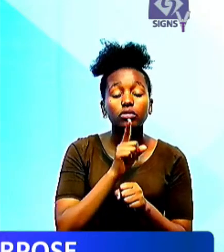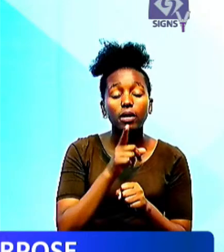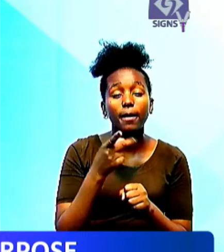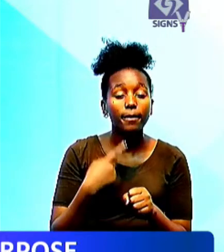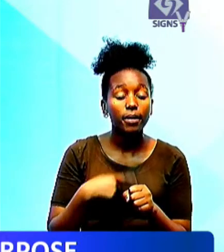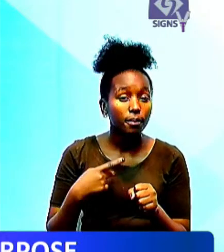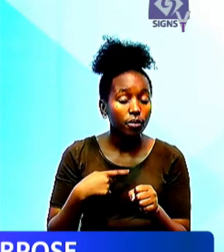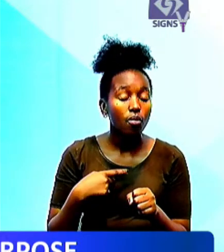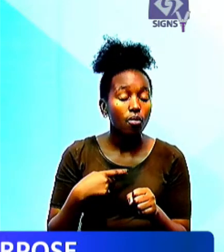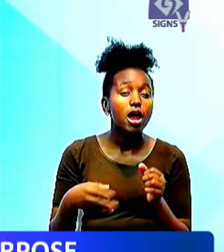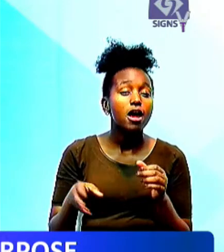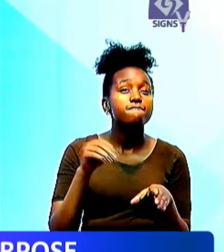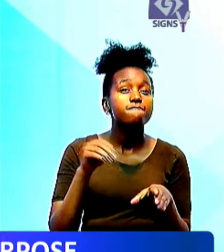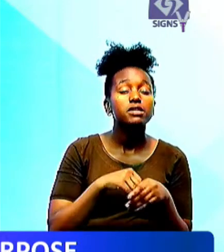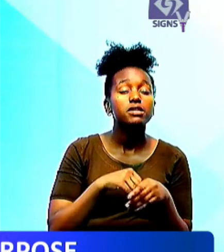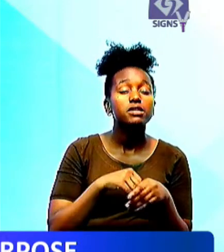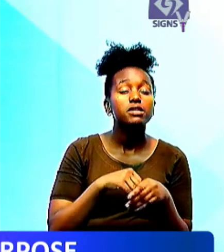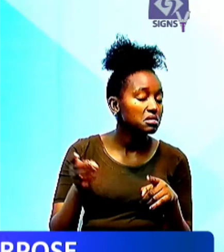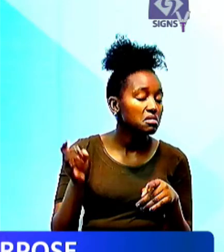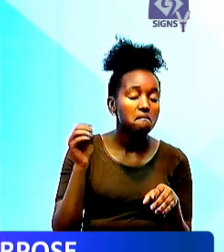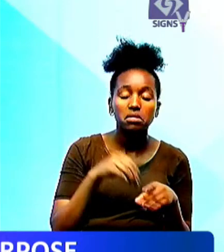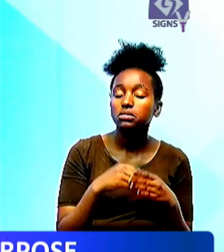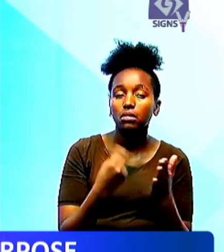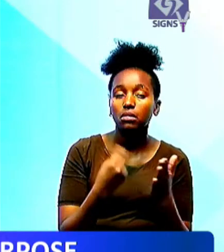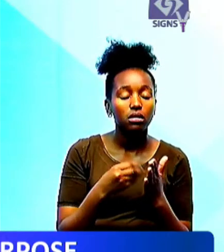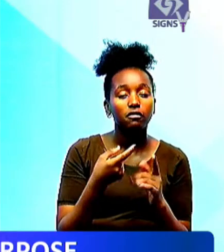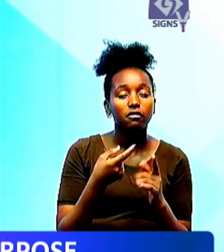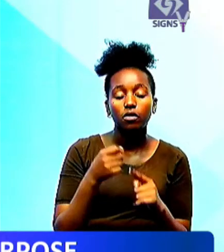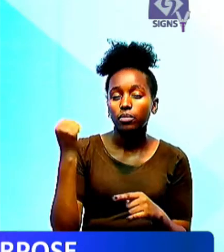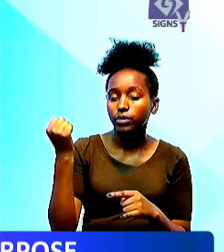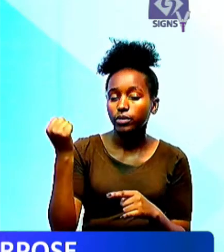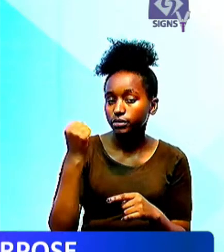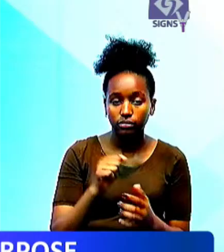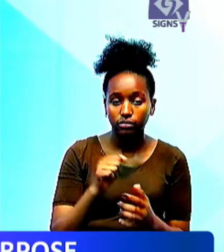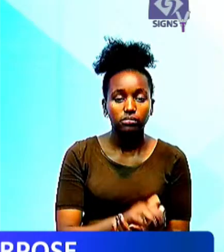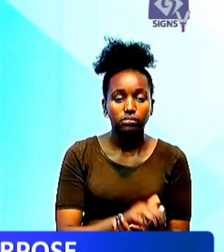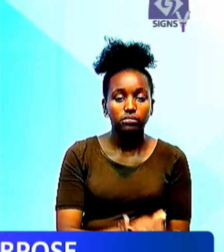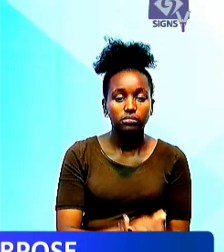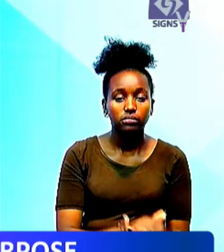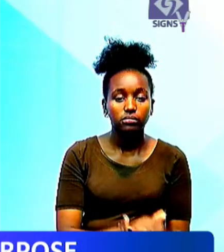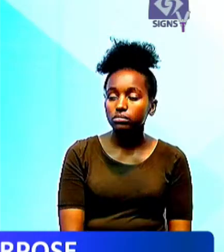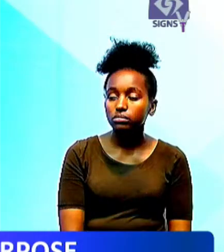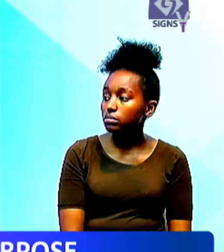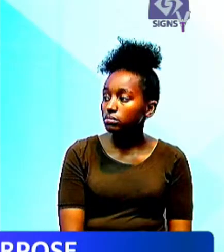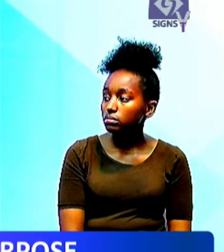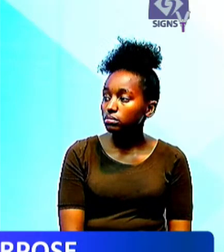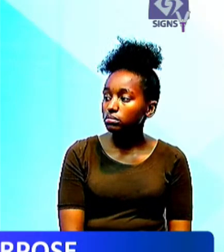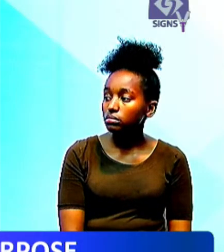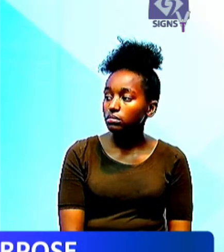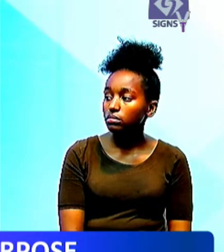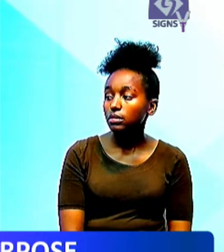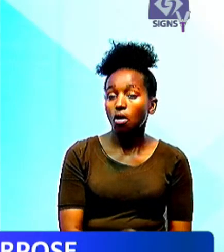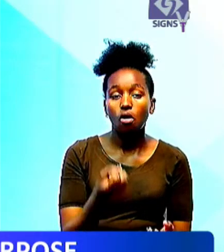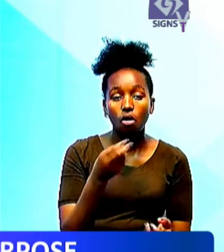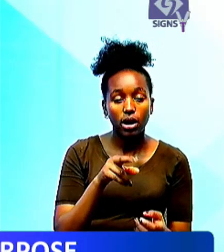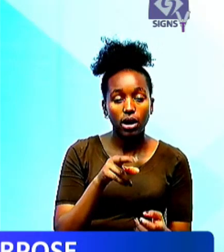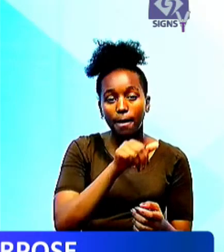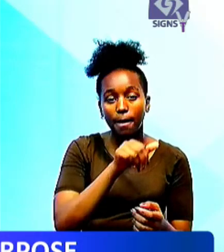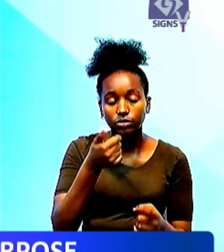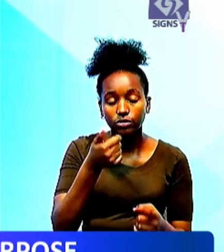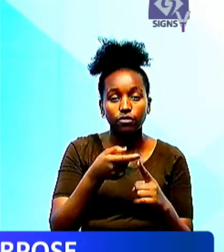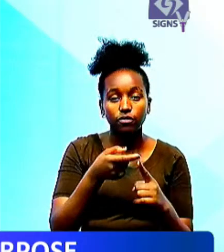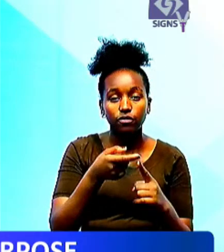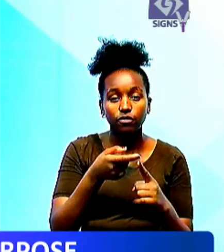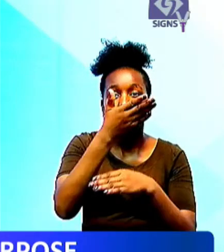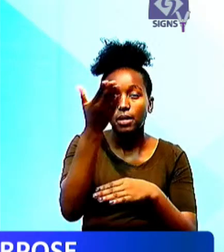have said no to their money. And not just in Kenyan market. Someone globally is looking to come and invest in Kenya.